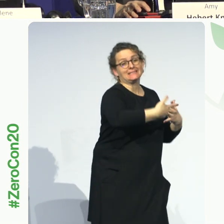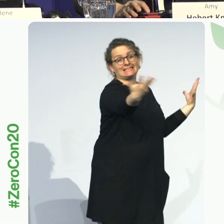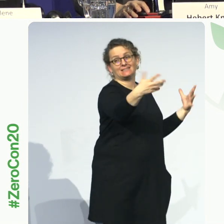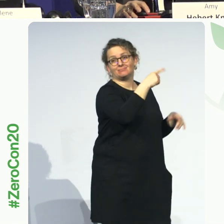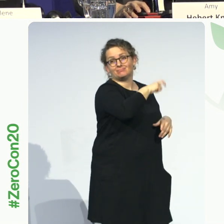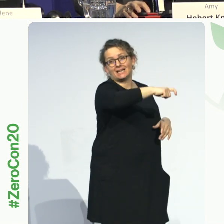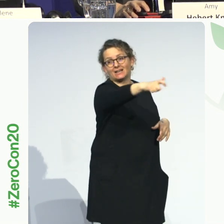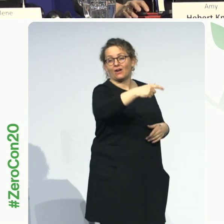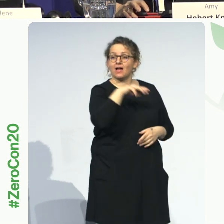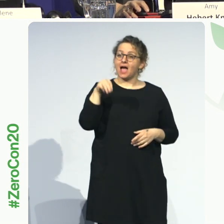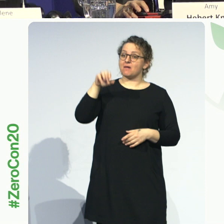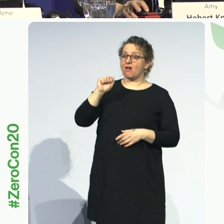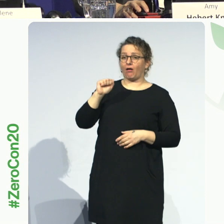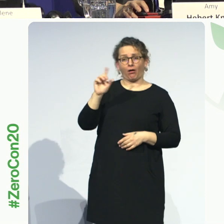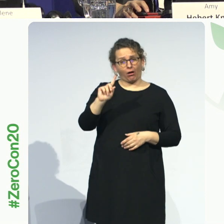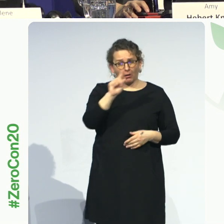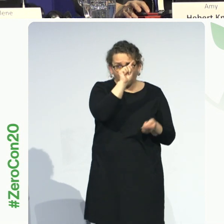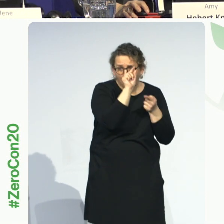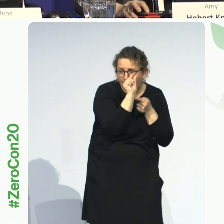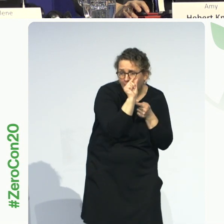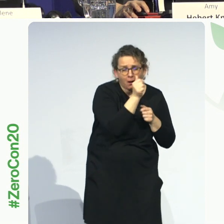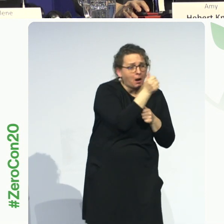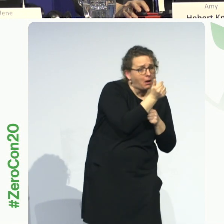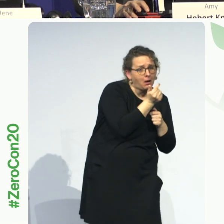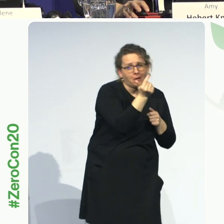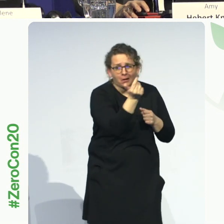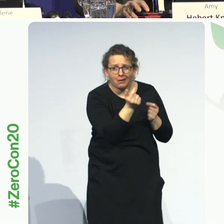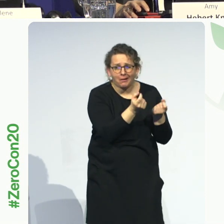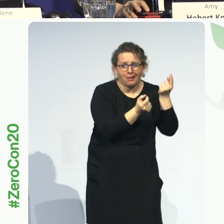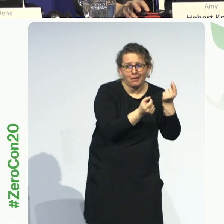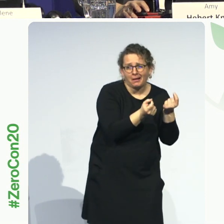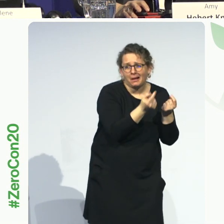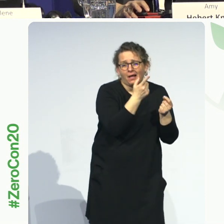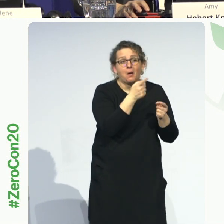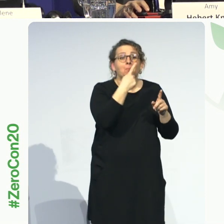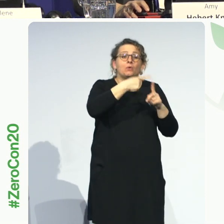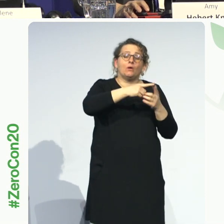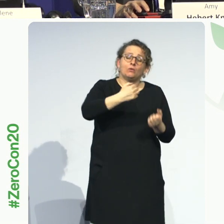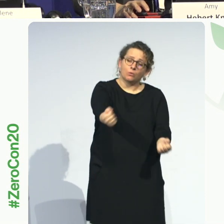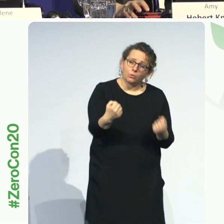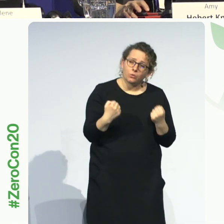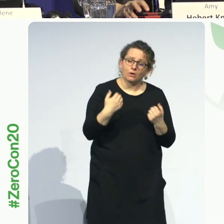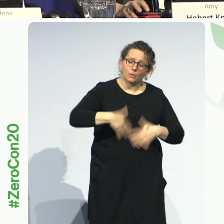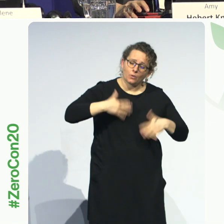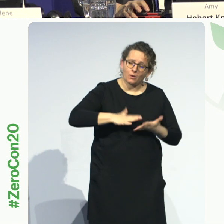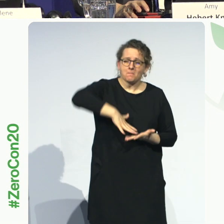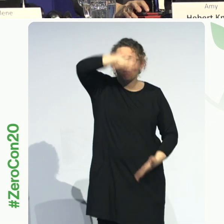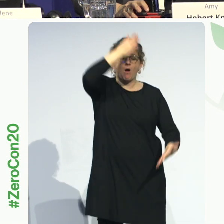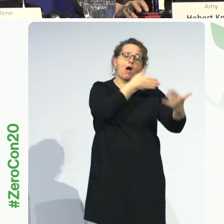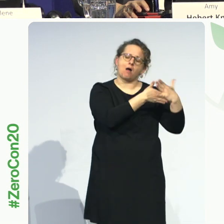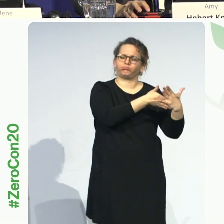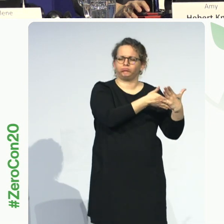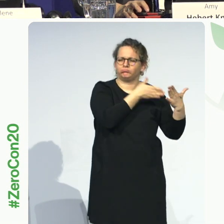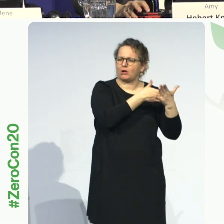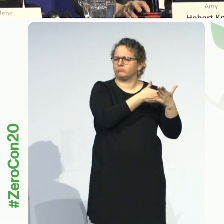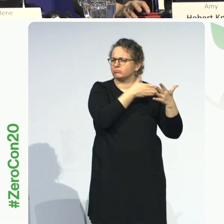programs that deaf students are allowed to enter. So, in fact, two of the Chinese